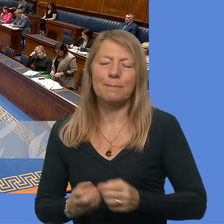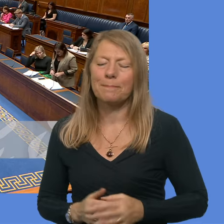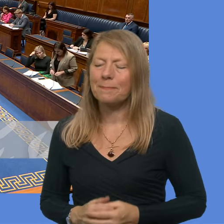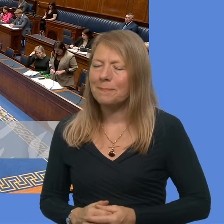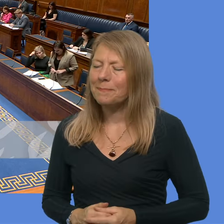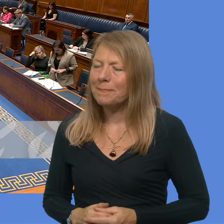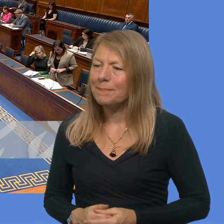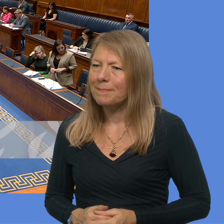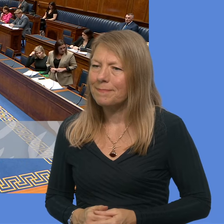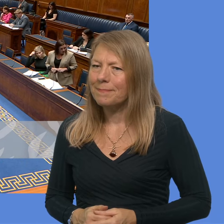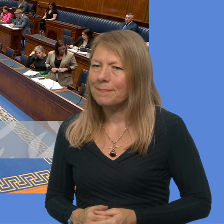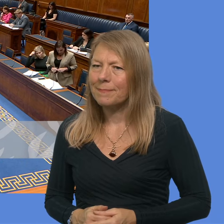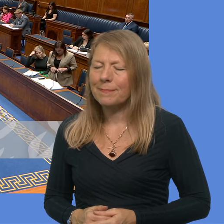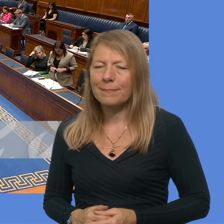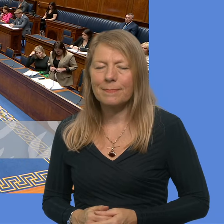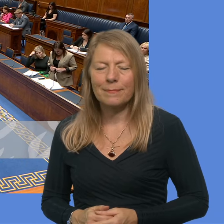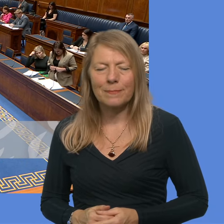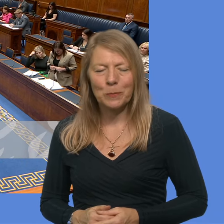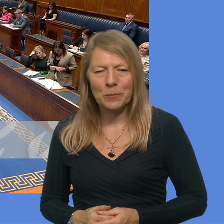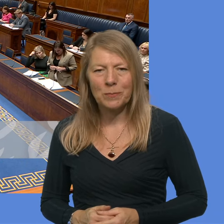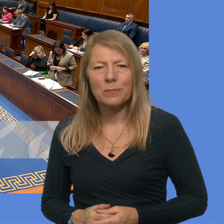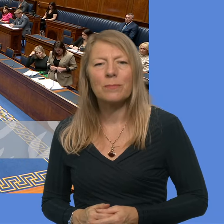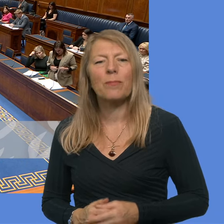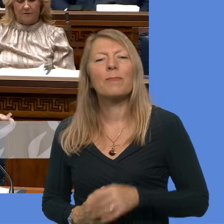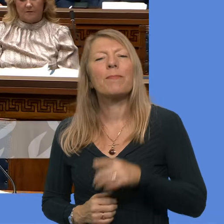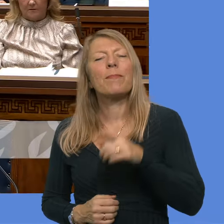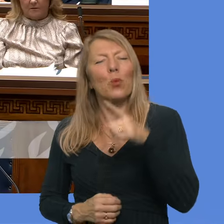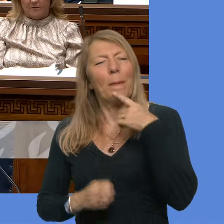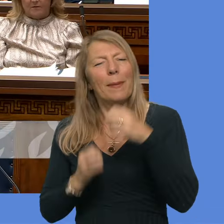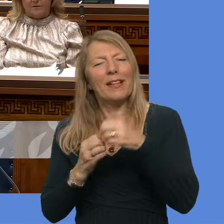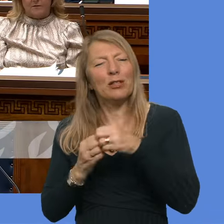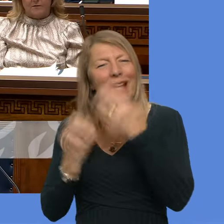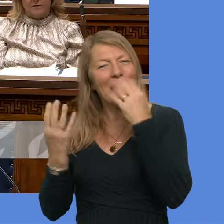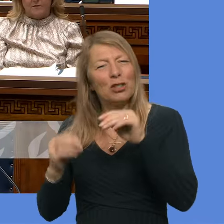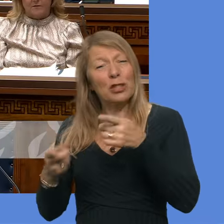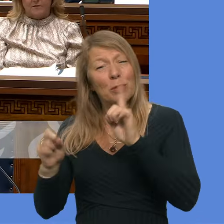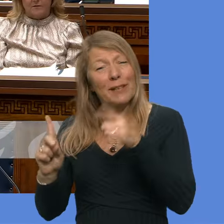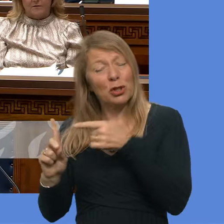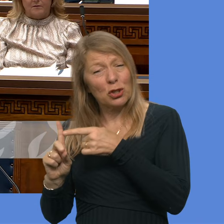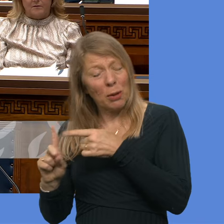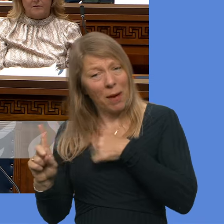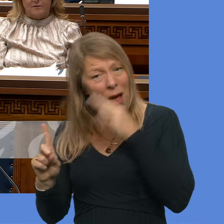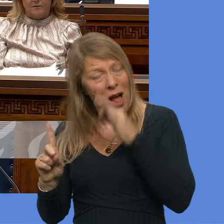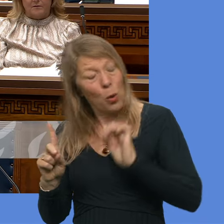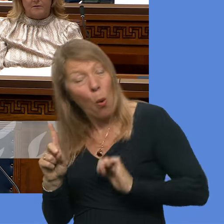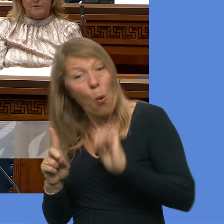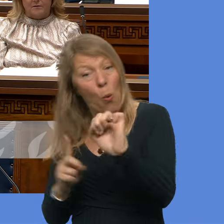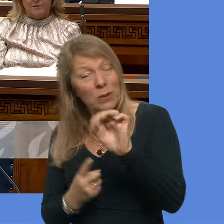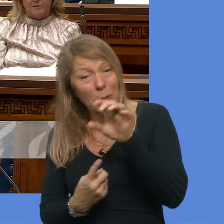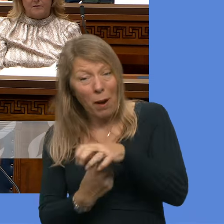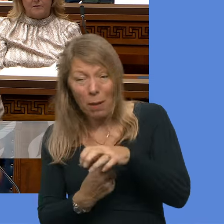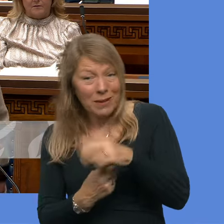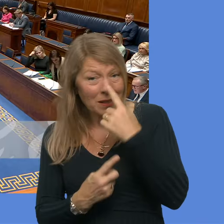In addition to assisting the Education Minister, are there any steps that the Minister can take within his own department to improve childcare